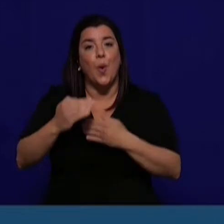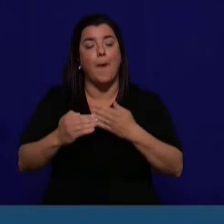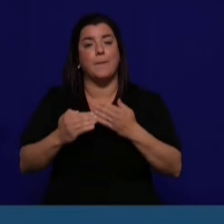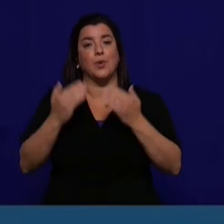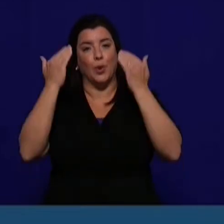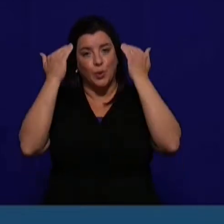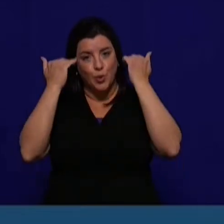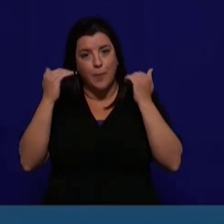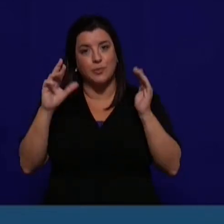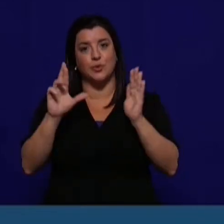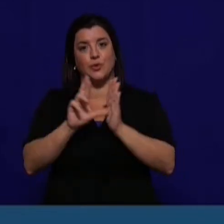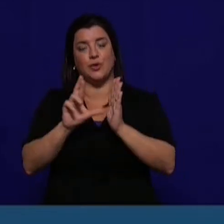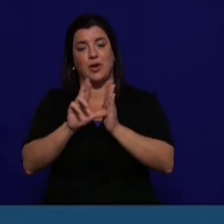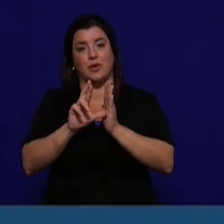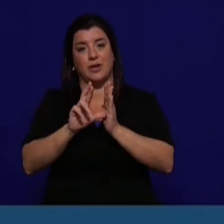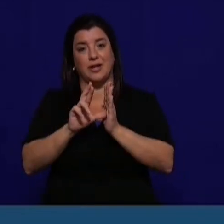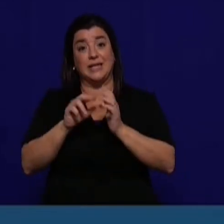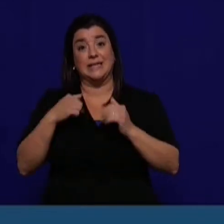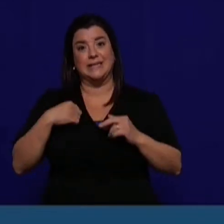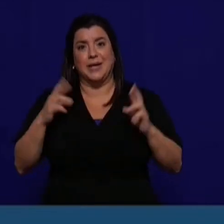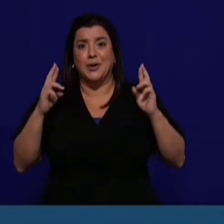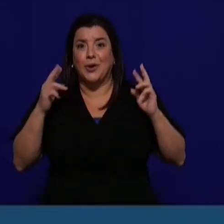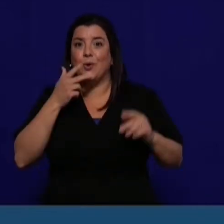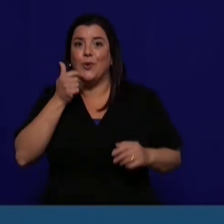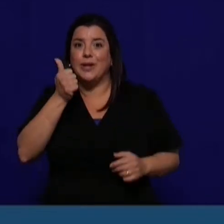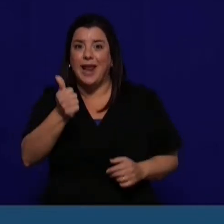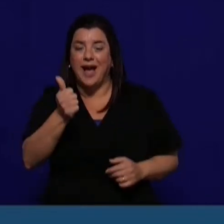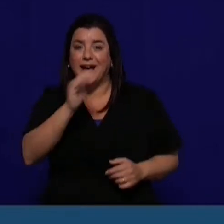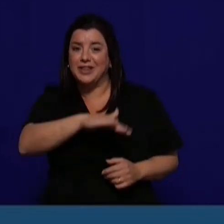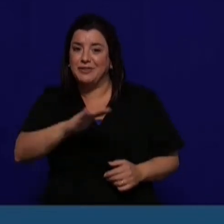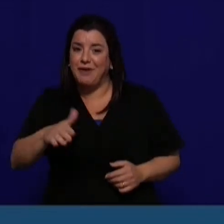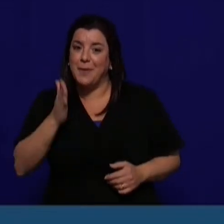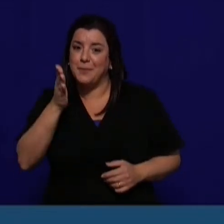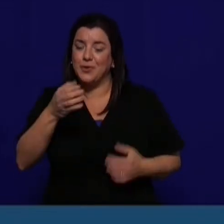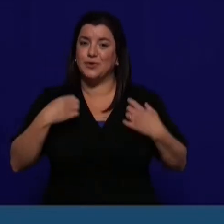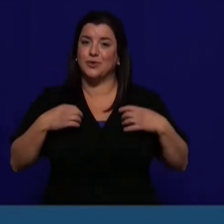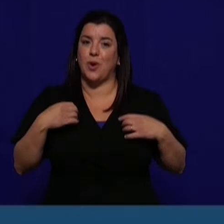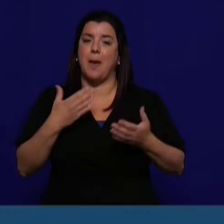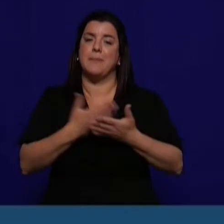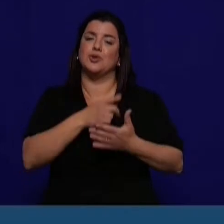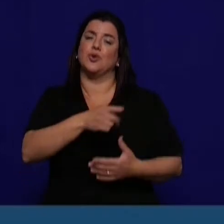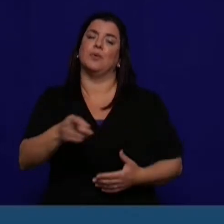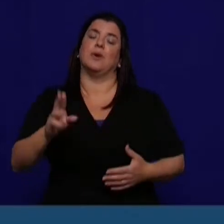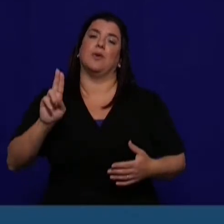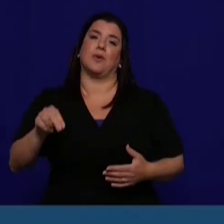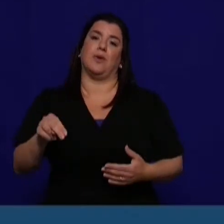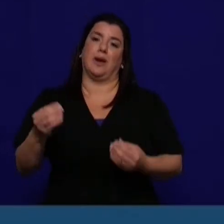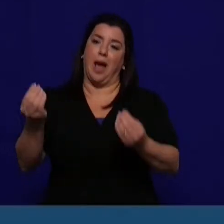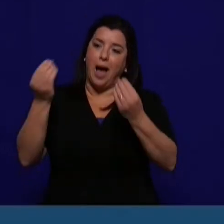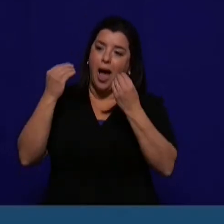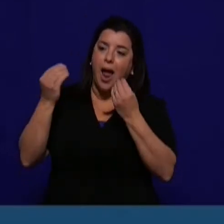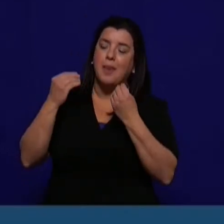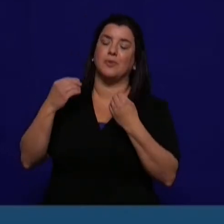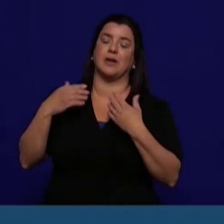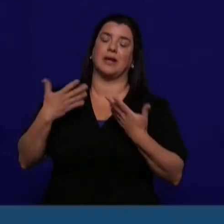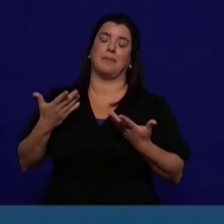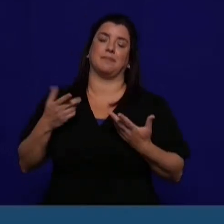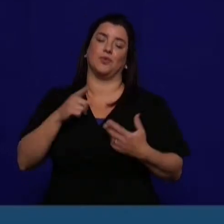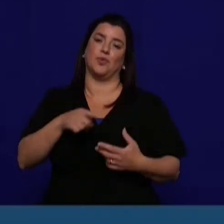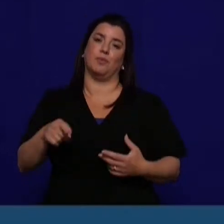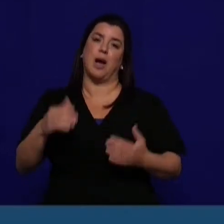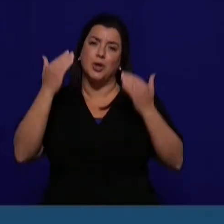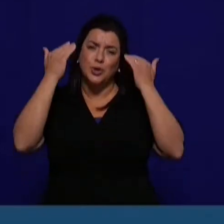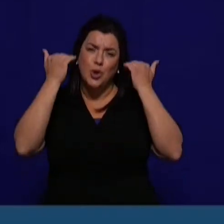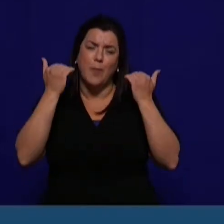u nawgura it-tfal ukoll issa li jidħlu lura lejn l-iskola biex huma wkoll jalmuna kemm huma diligenti għaliex nafu li t-tfal